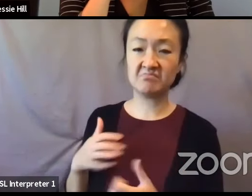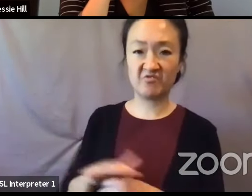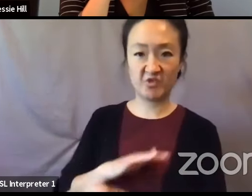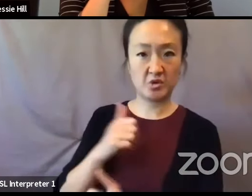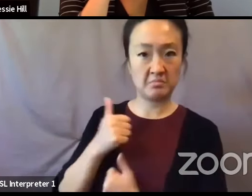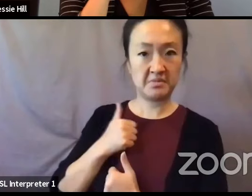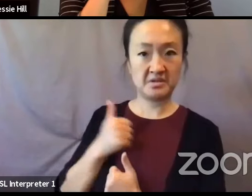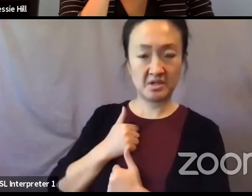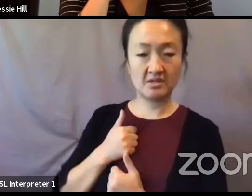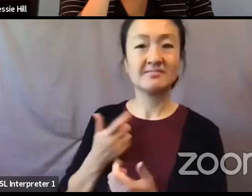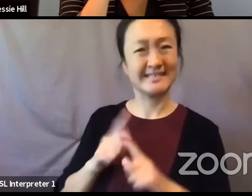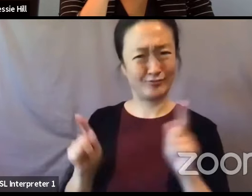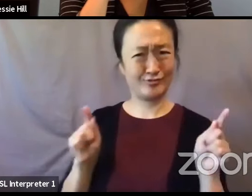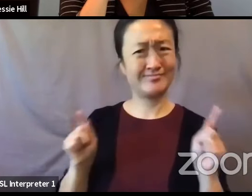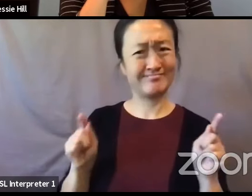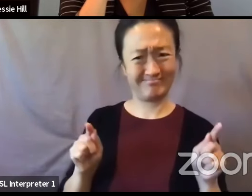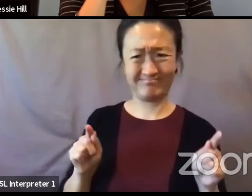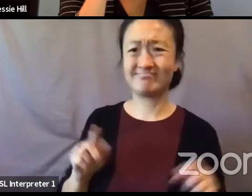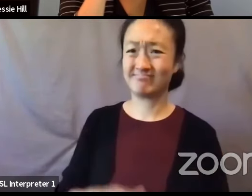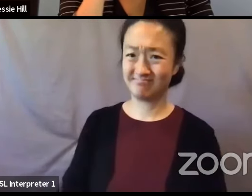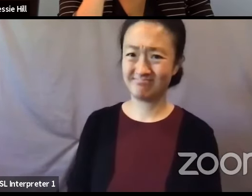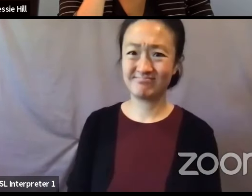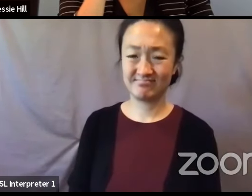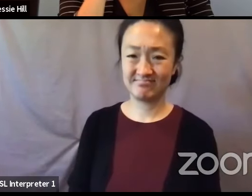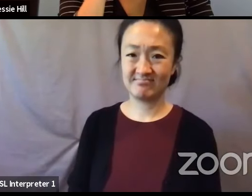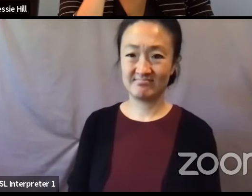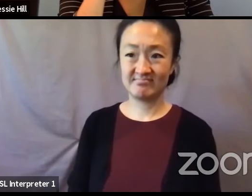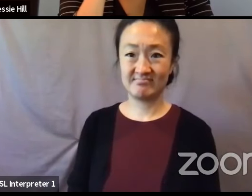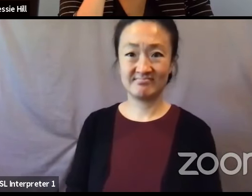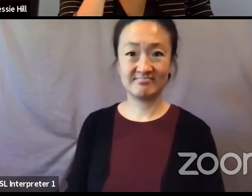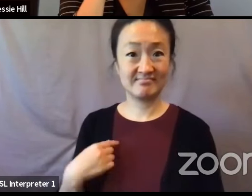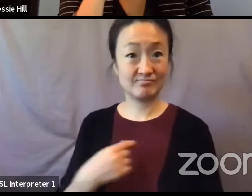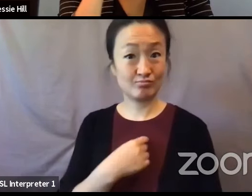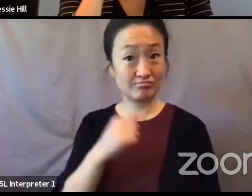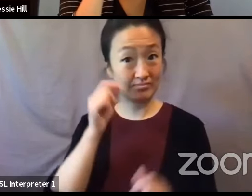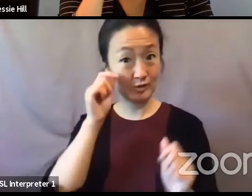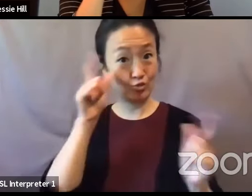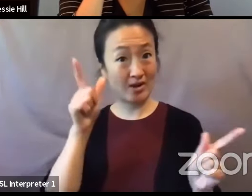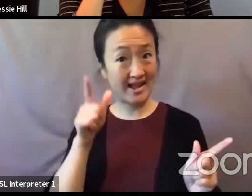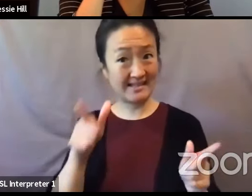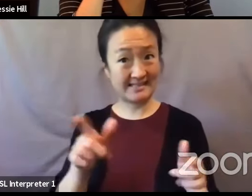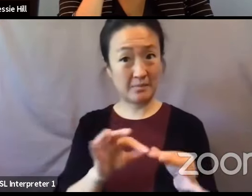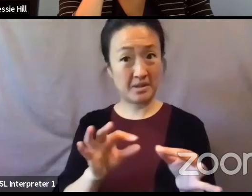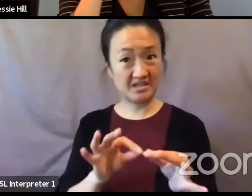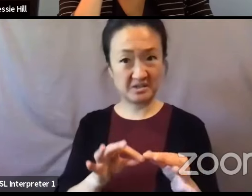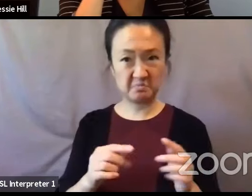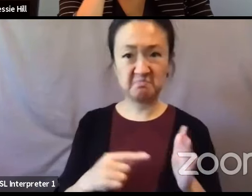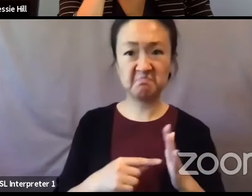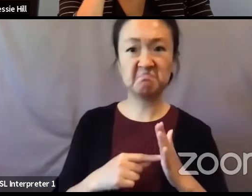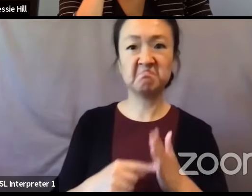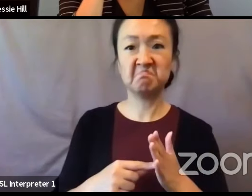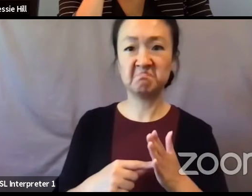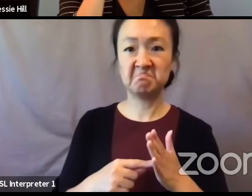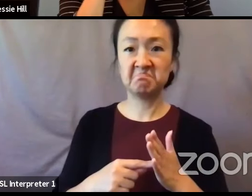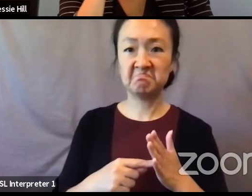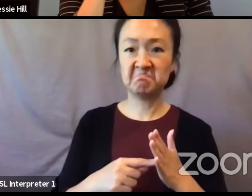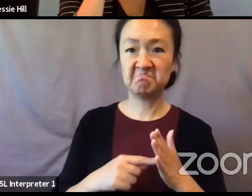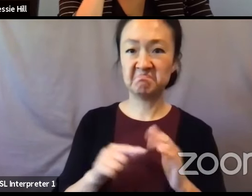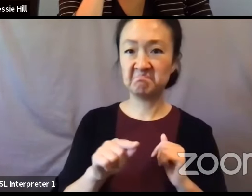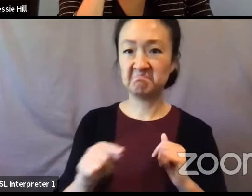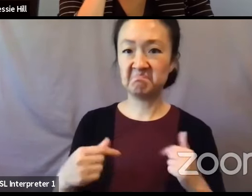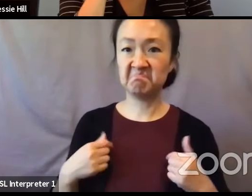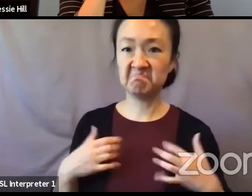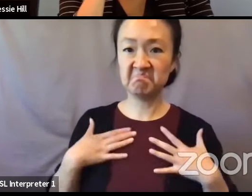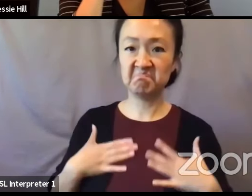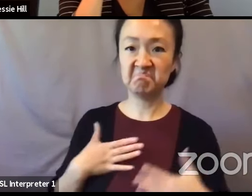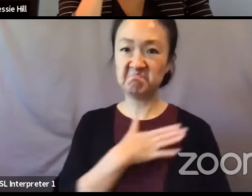getup, right? And it should not surprise us if the message that police send to different protesters and different